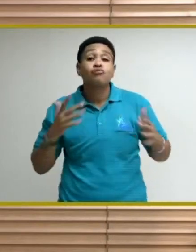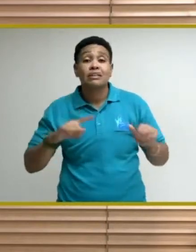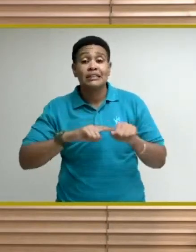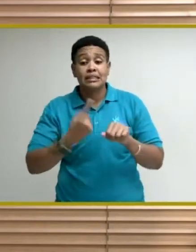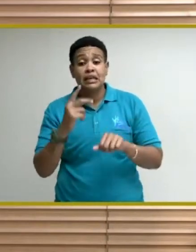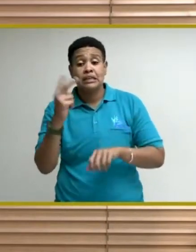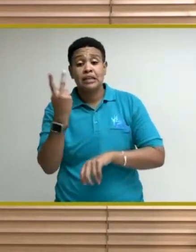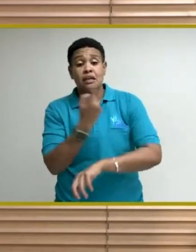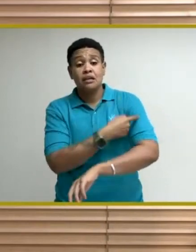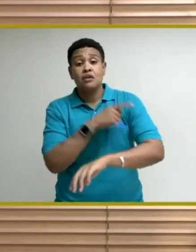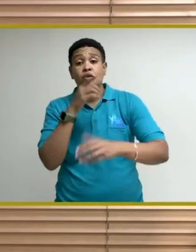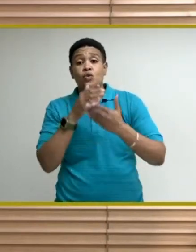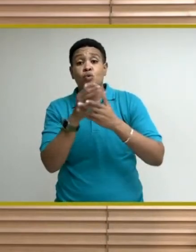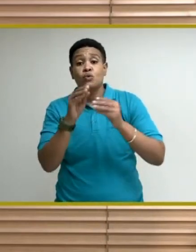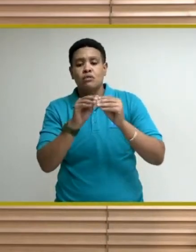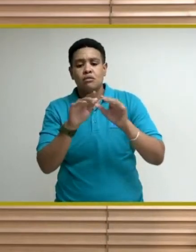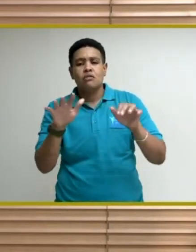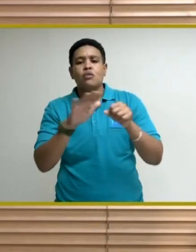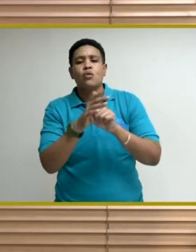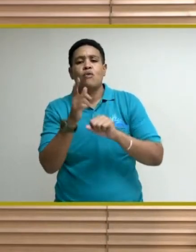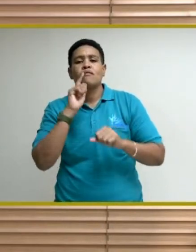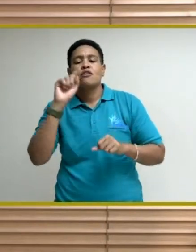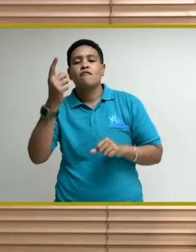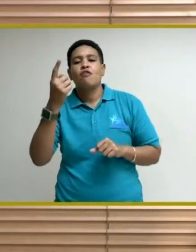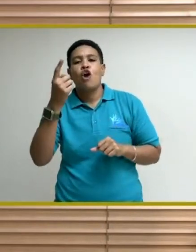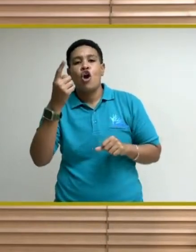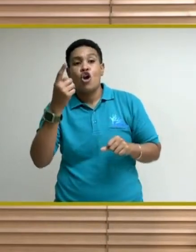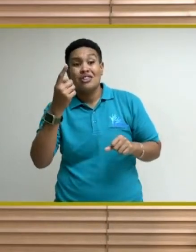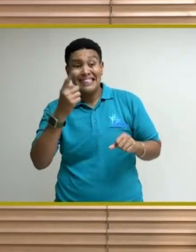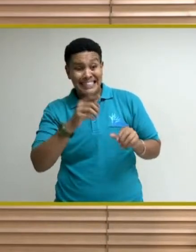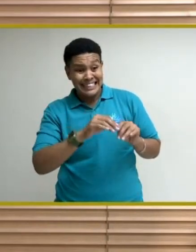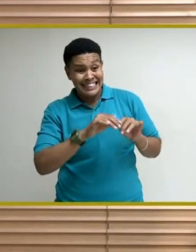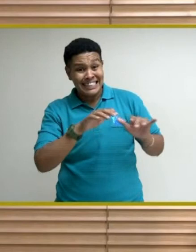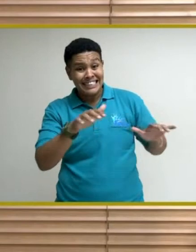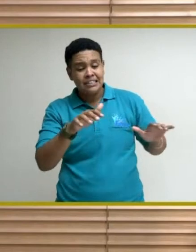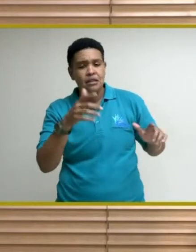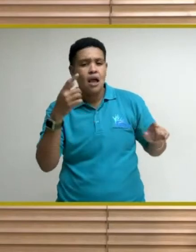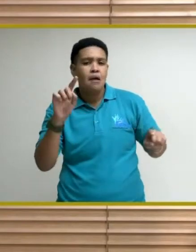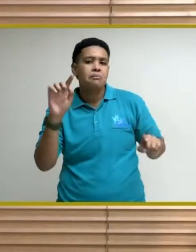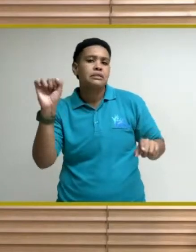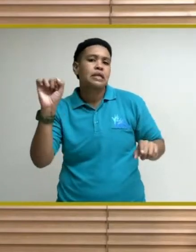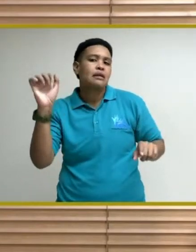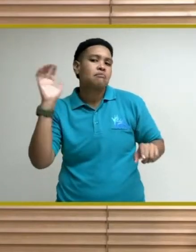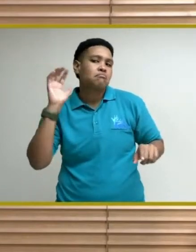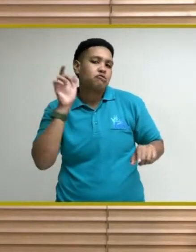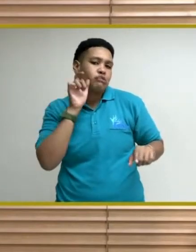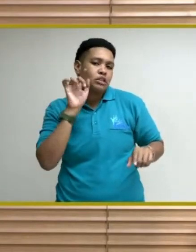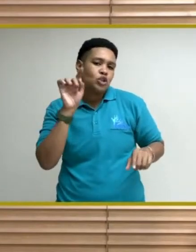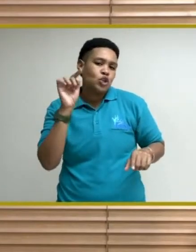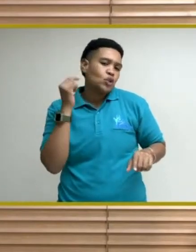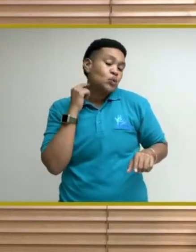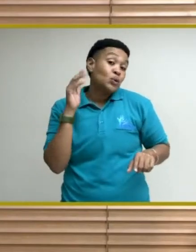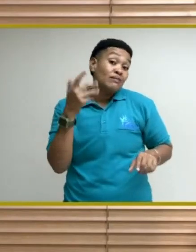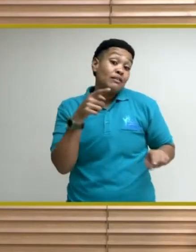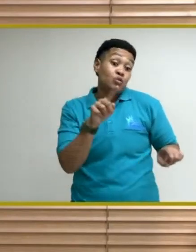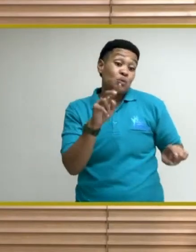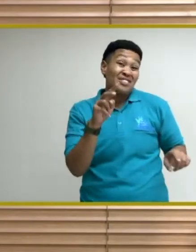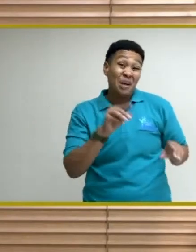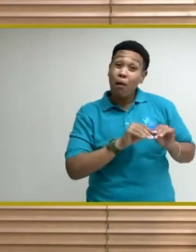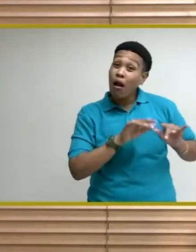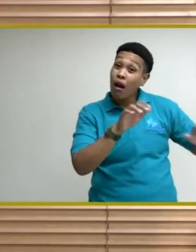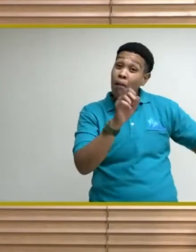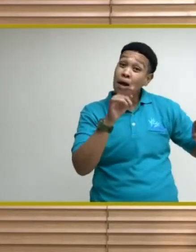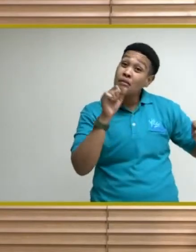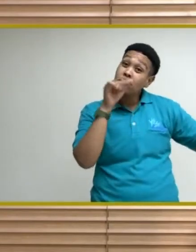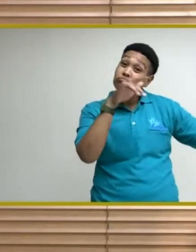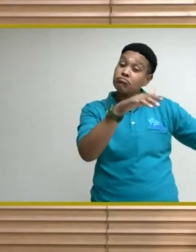through our blitz operations. The first blitz was held Saturday past, June 5th. During that blitz,